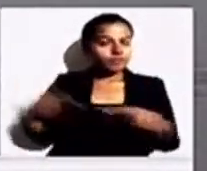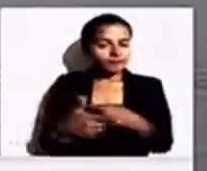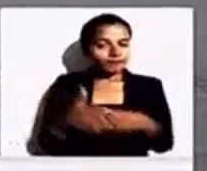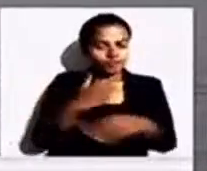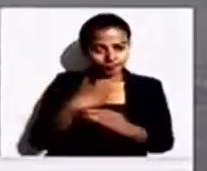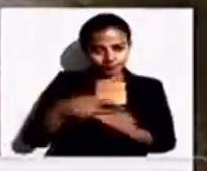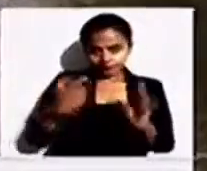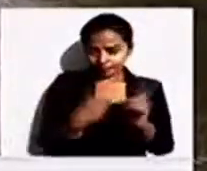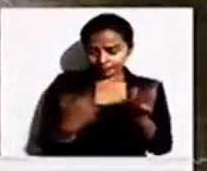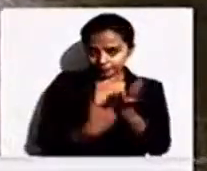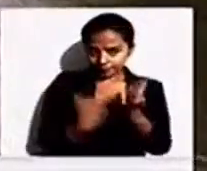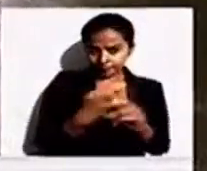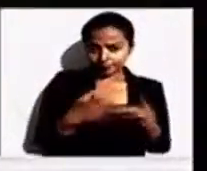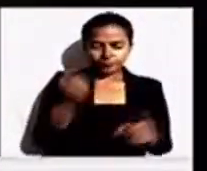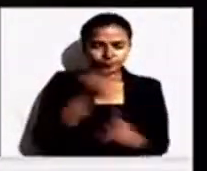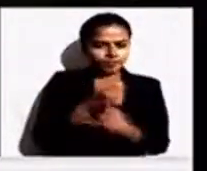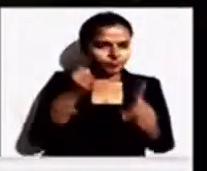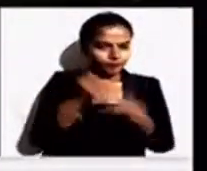due to the turbulent weather yesterday.